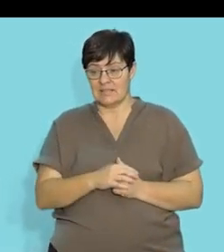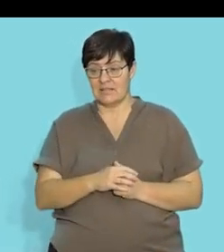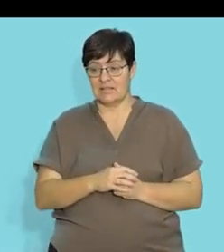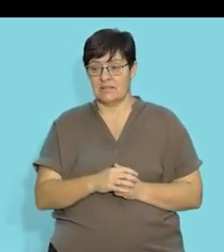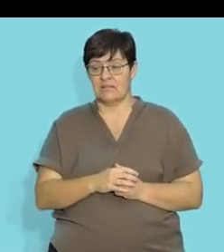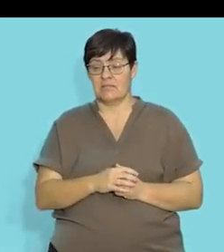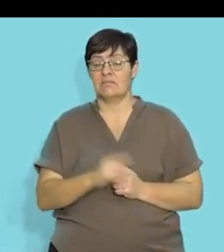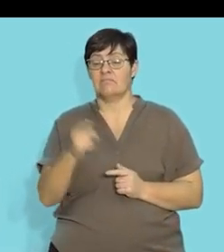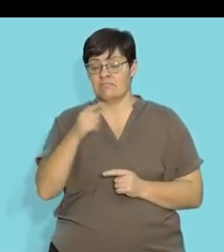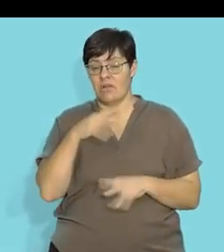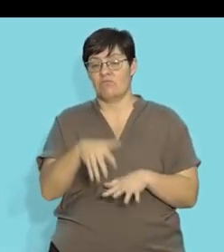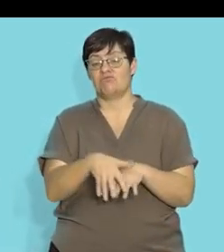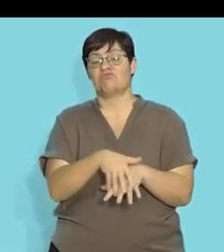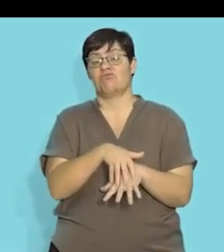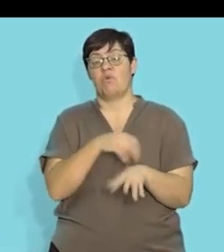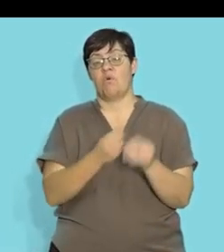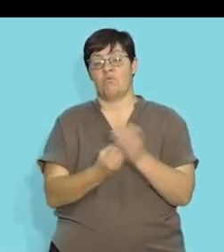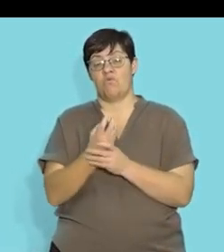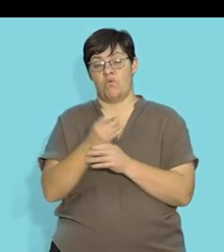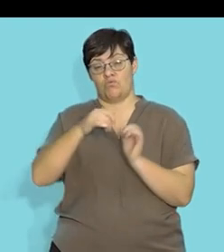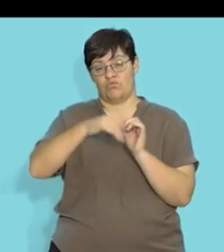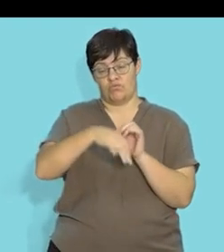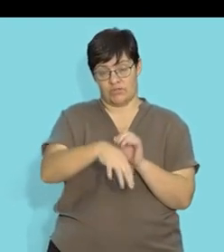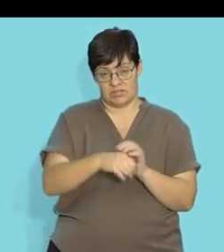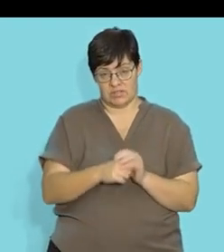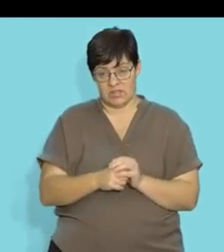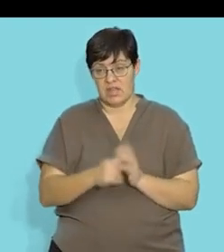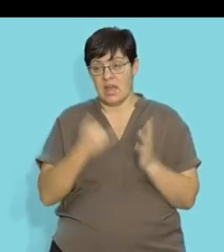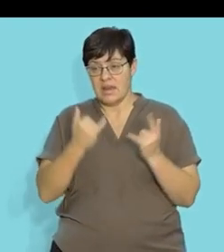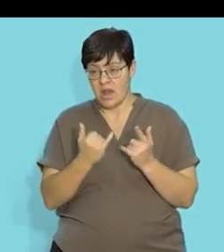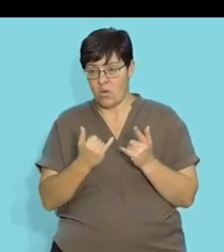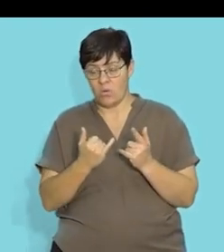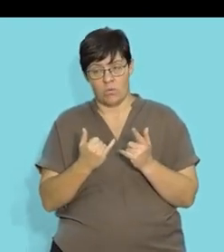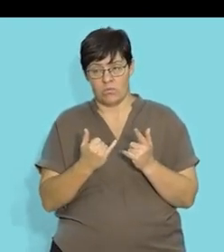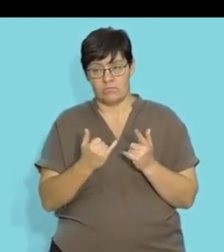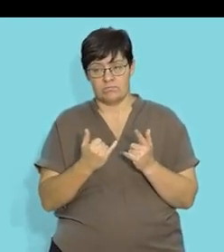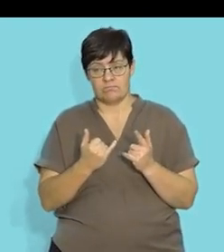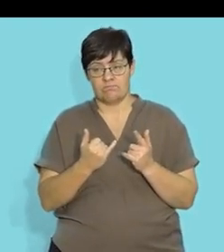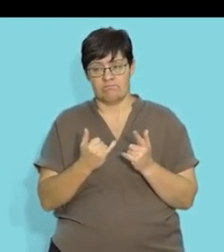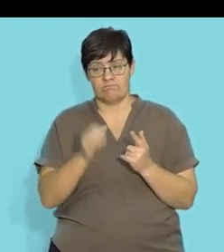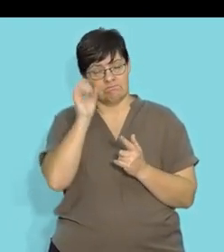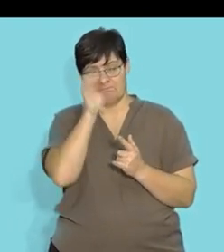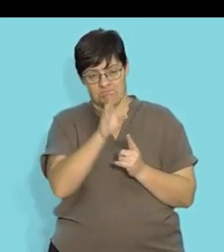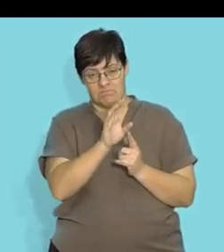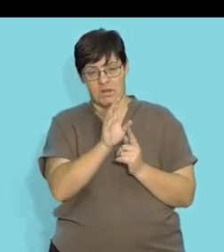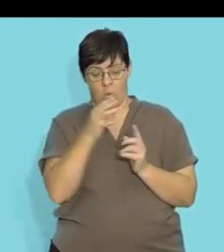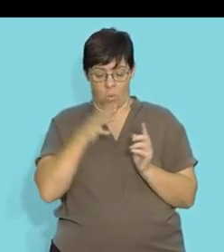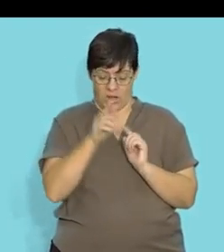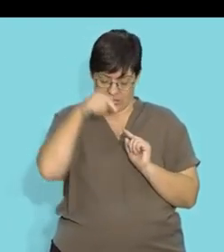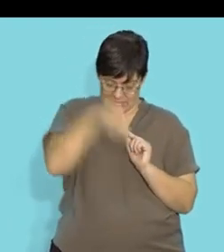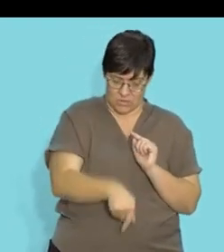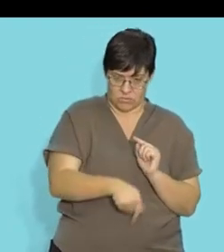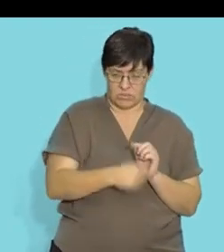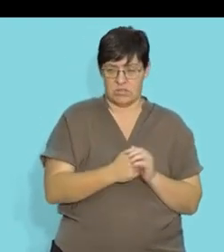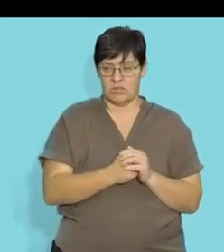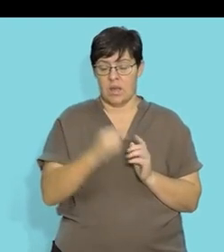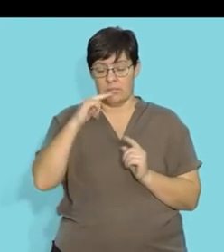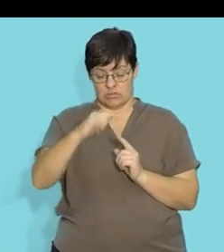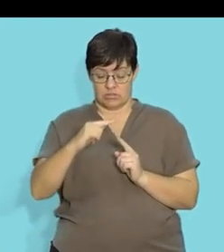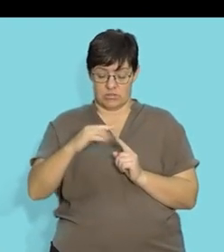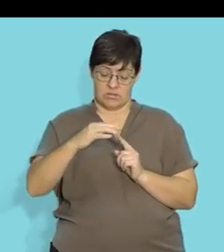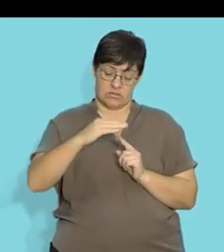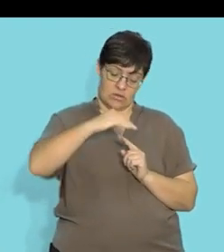auxins, this slows the growth in the roots, so that the roots begin to turn downward. So we see that the roots now